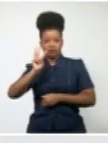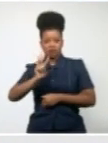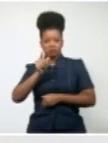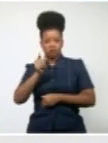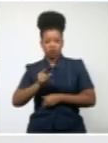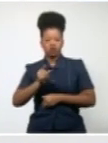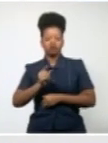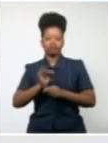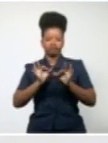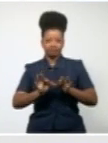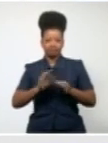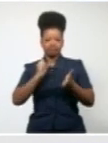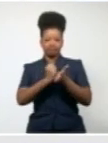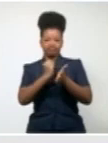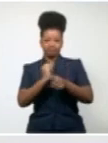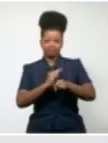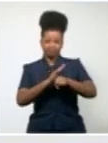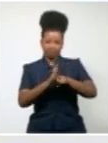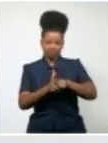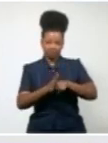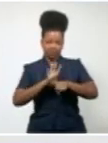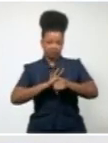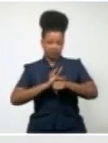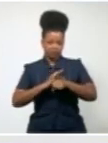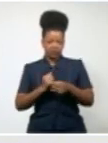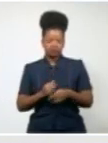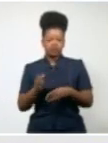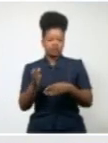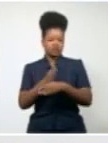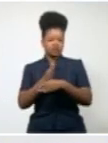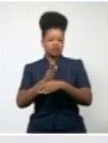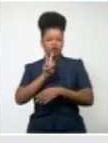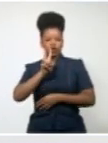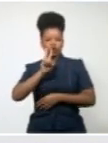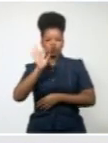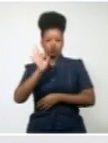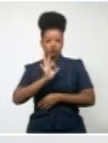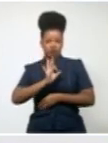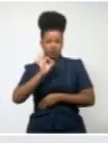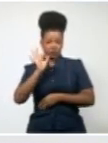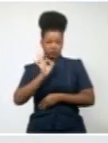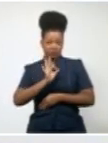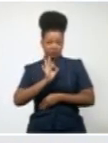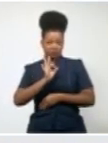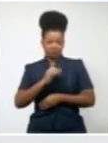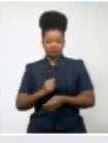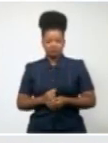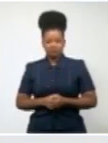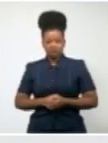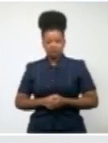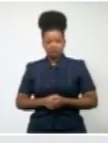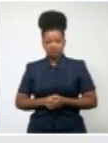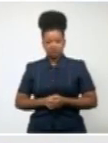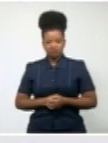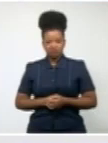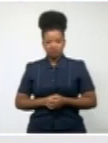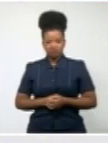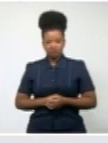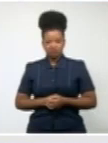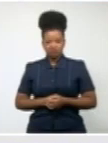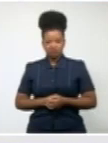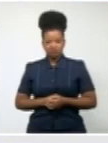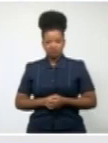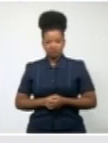1,983 people have tested positive, and this represents 2% of the analyzed samples.